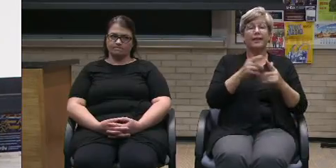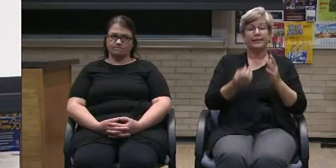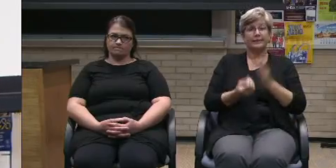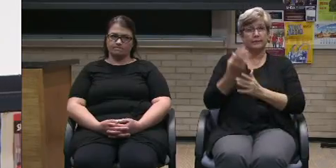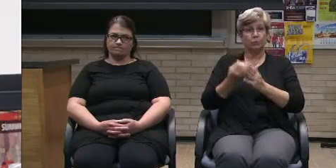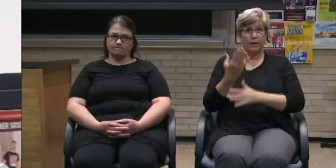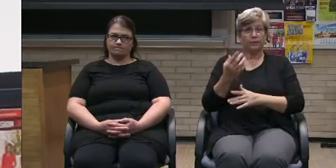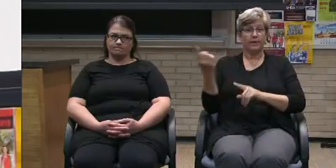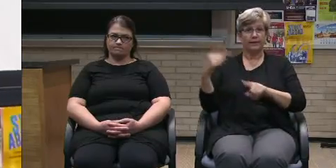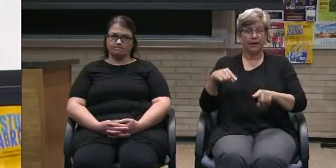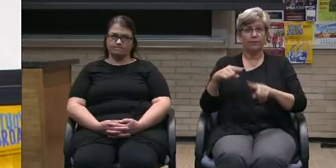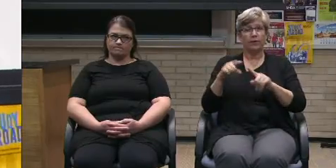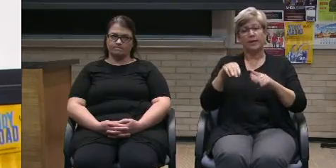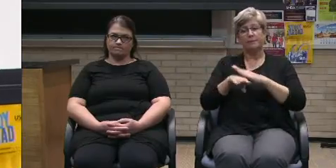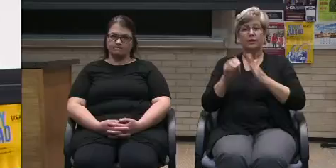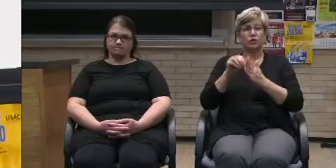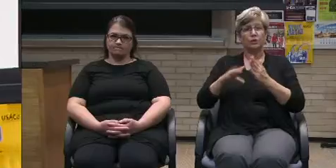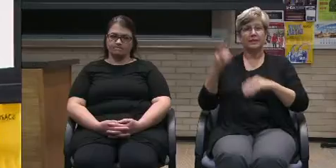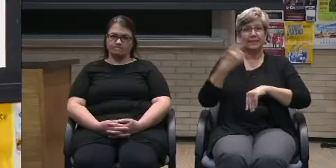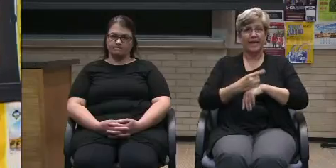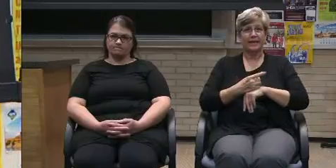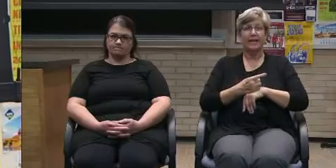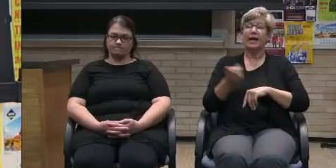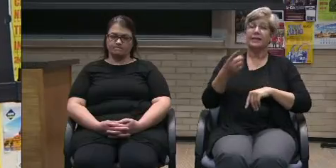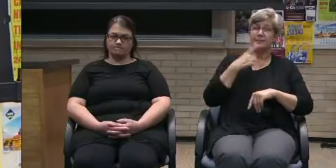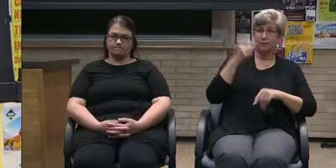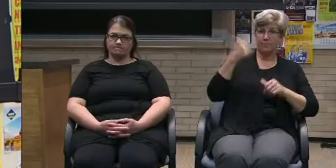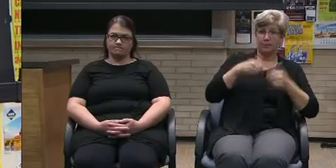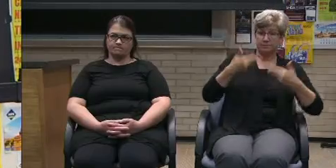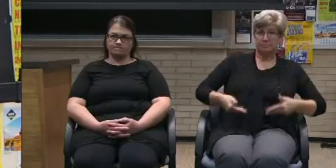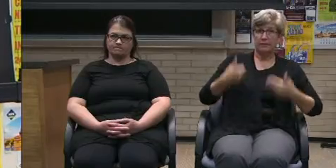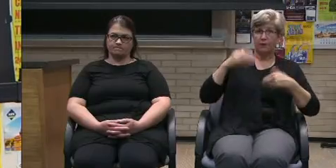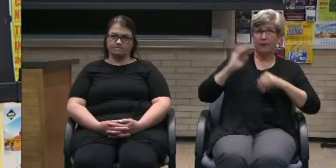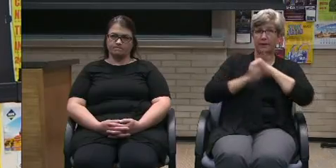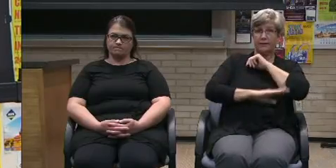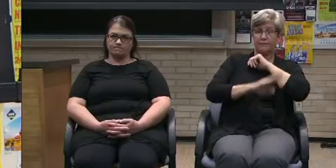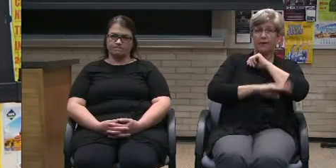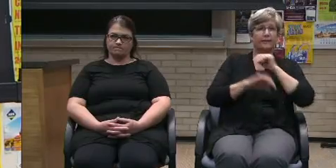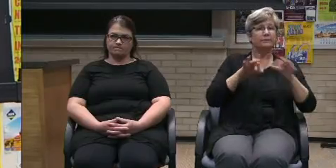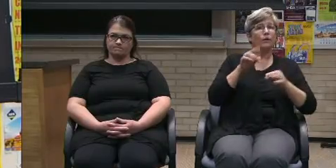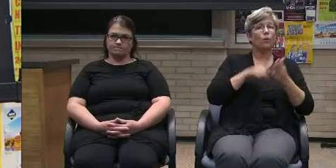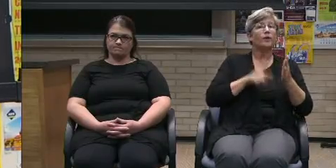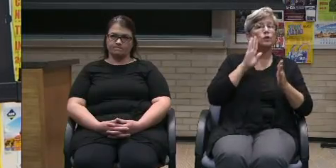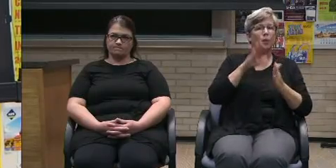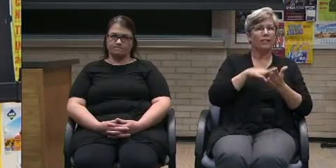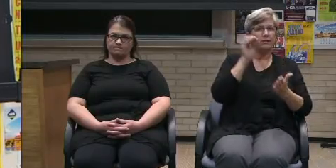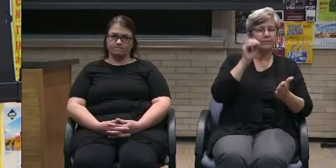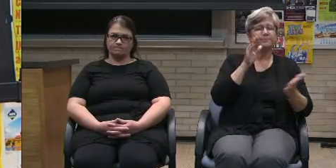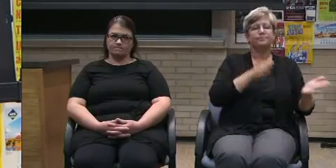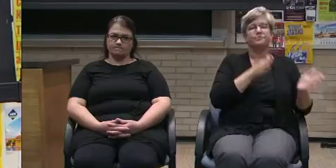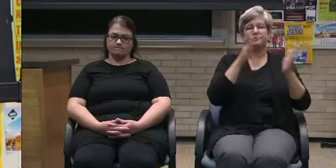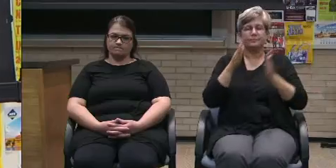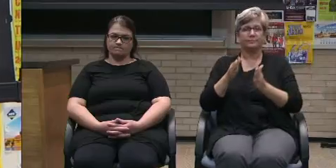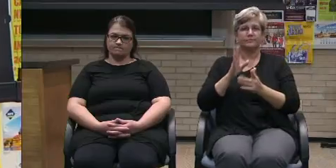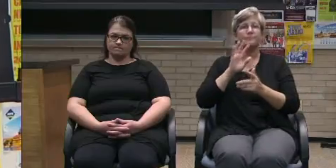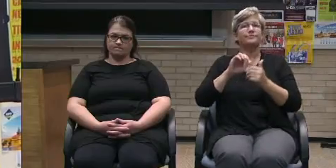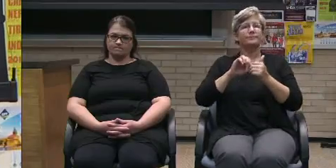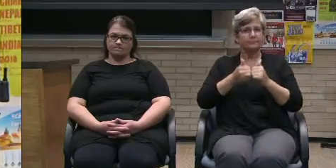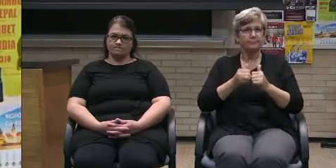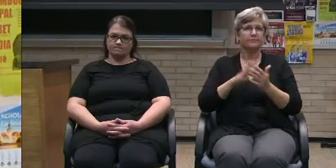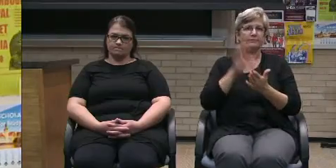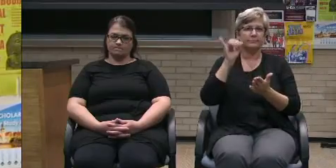for Admitted Student Day, I said, in the fall, I spoke to you about what you were going to learn. Now I'm going to talk to you about how you're going to